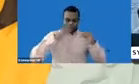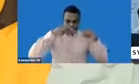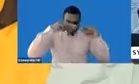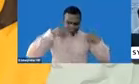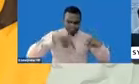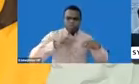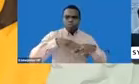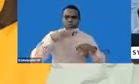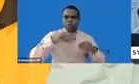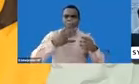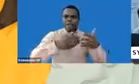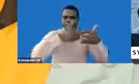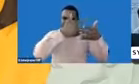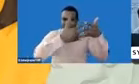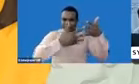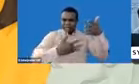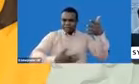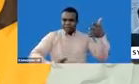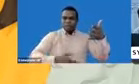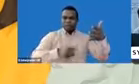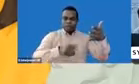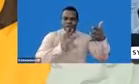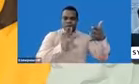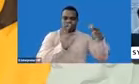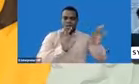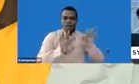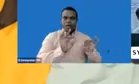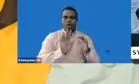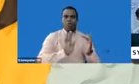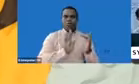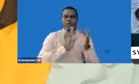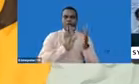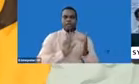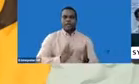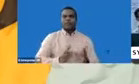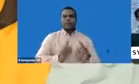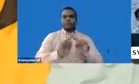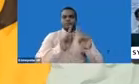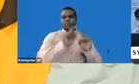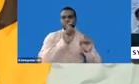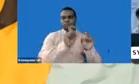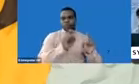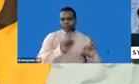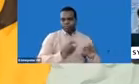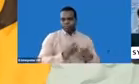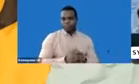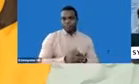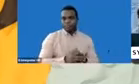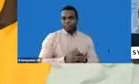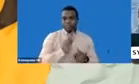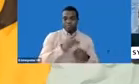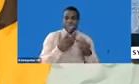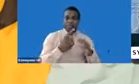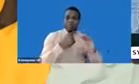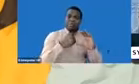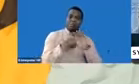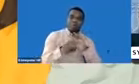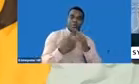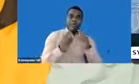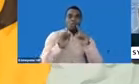think, good from a cognitive perspective, and also, of course, making the accessibility statement readable for human